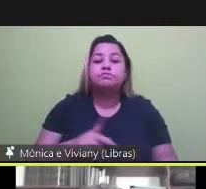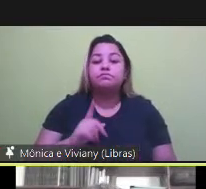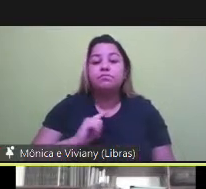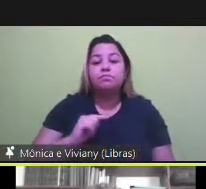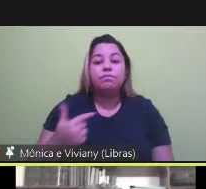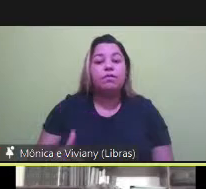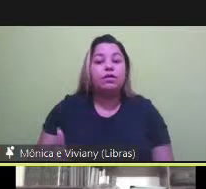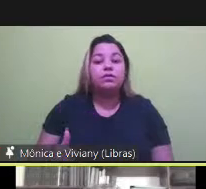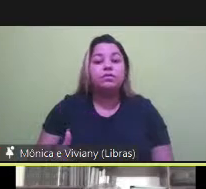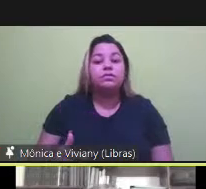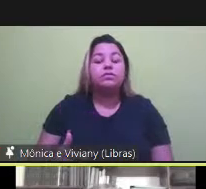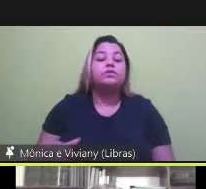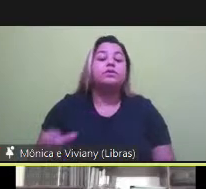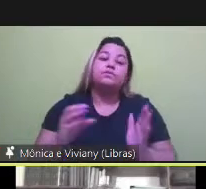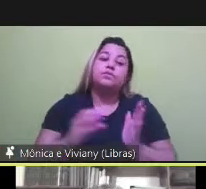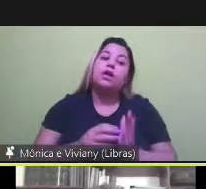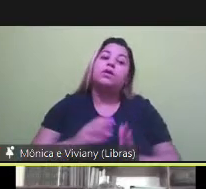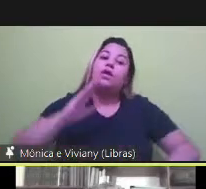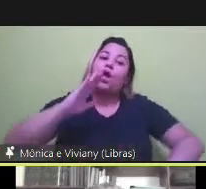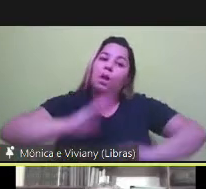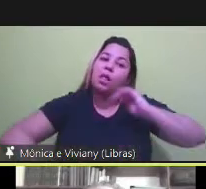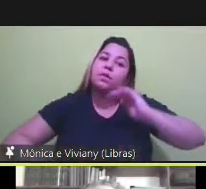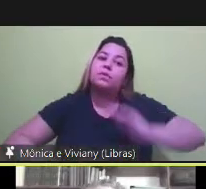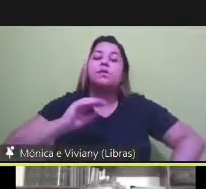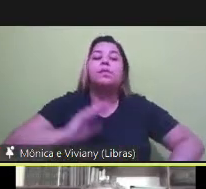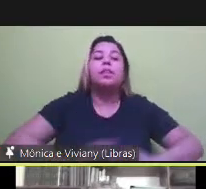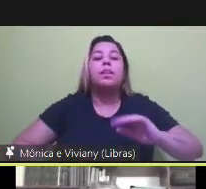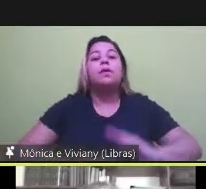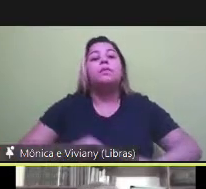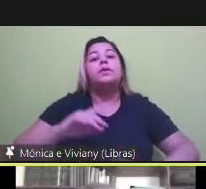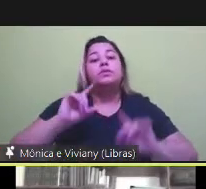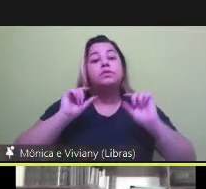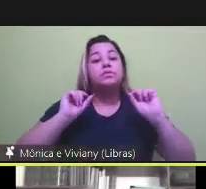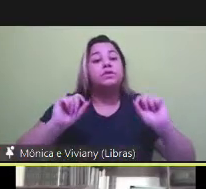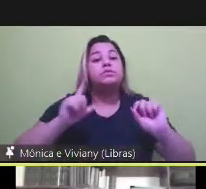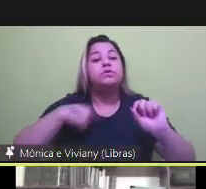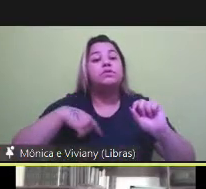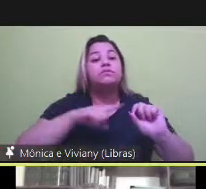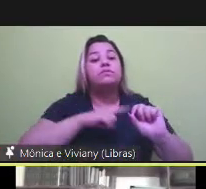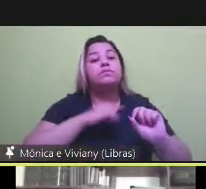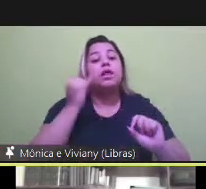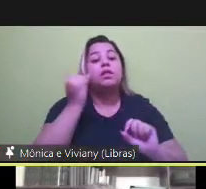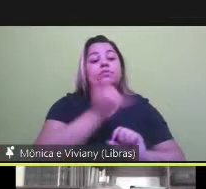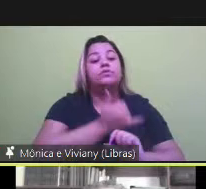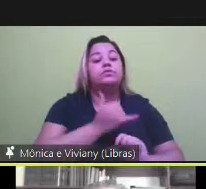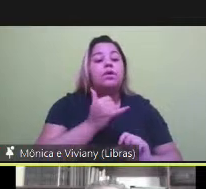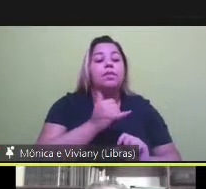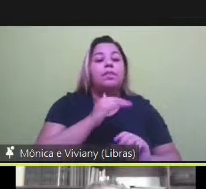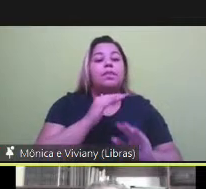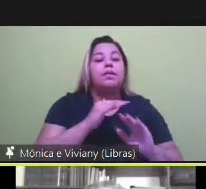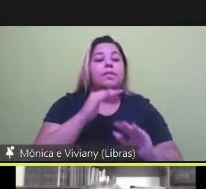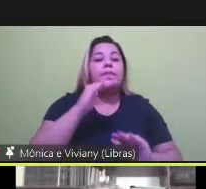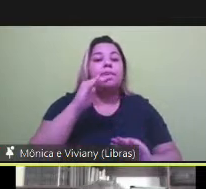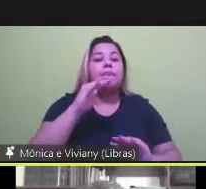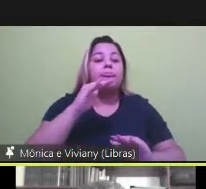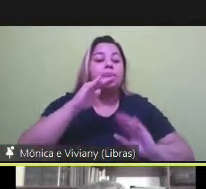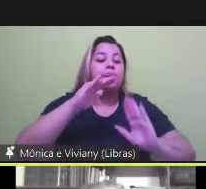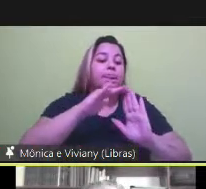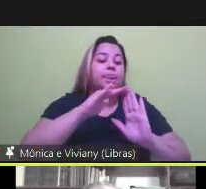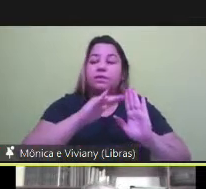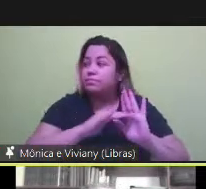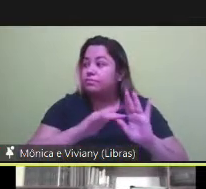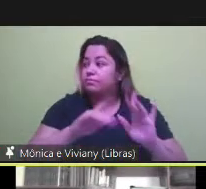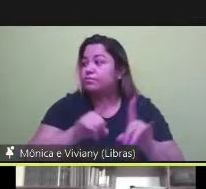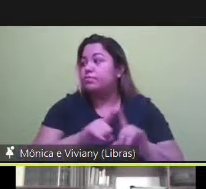a common milestone or framework for our collaboration. And even if we talked about a common framework,